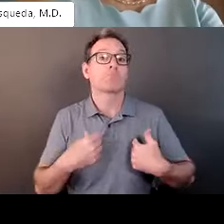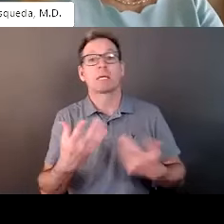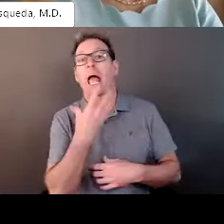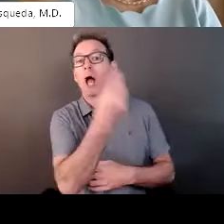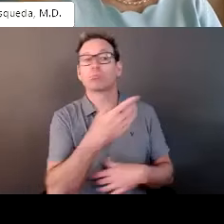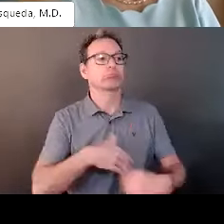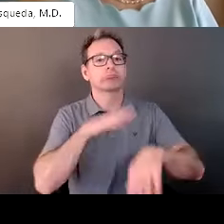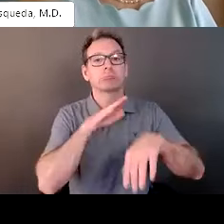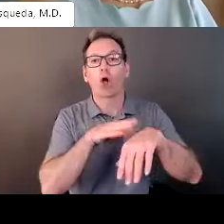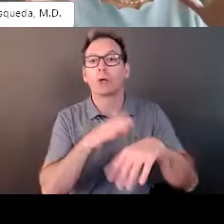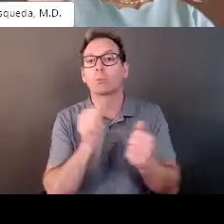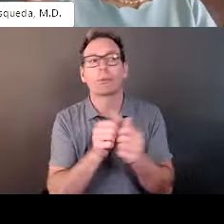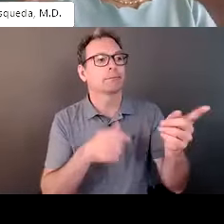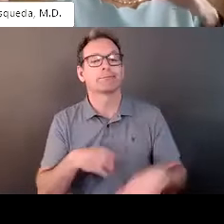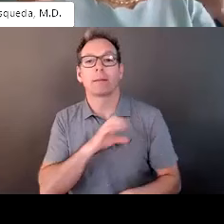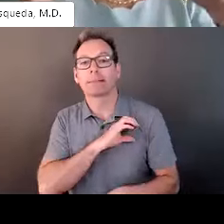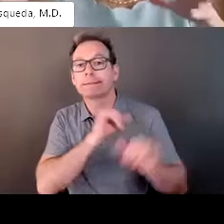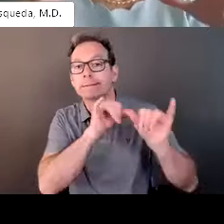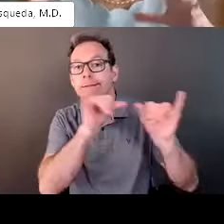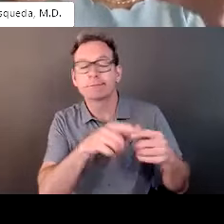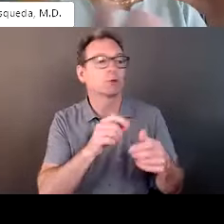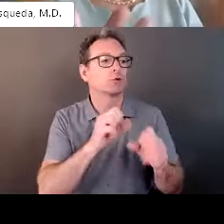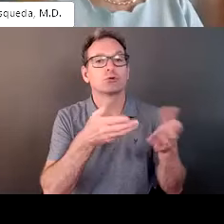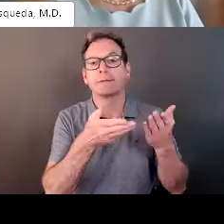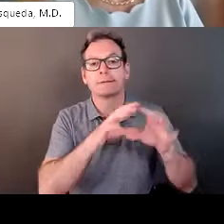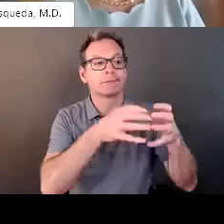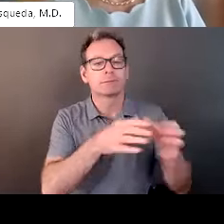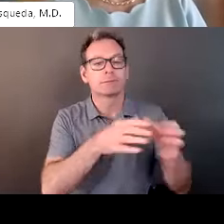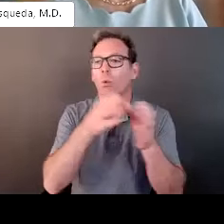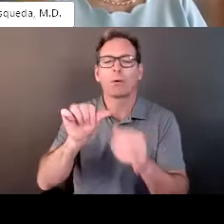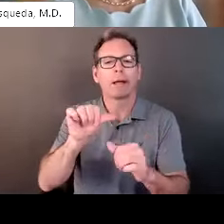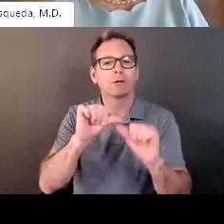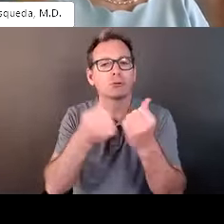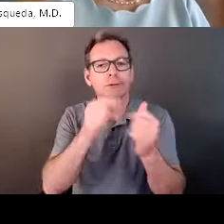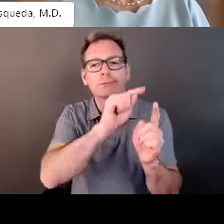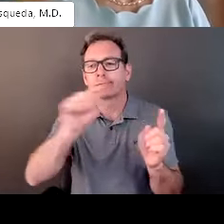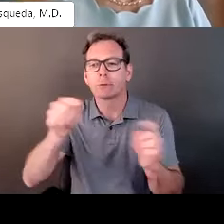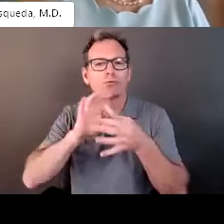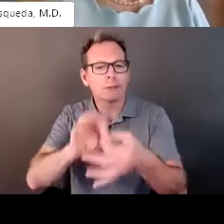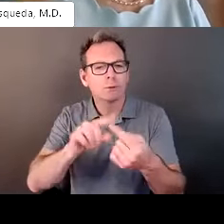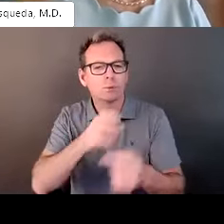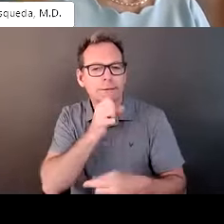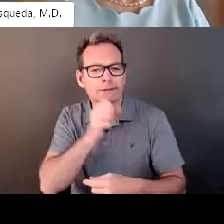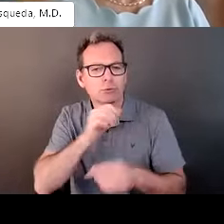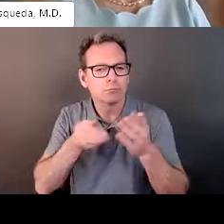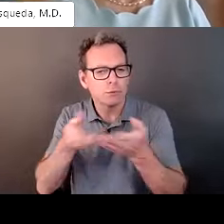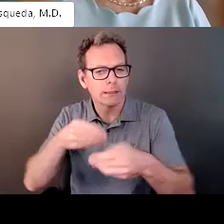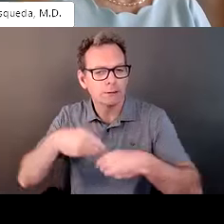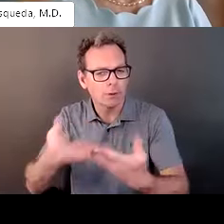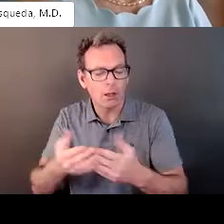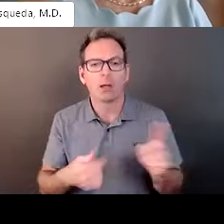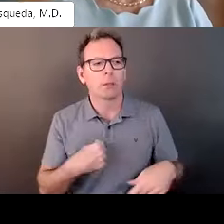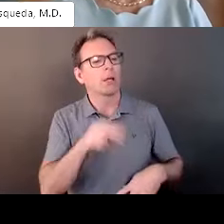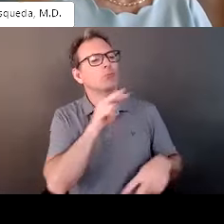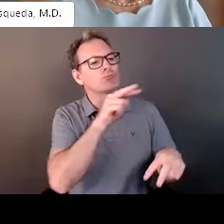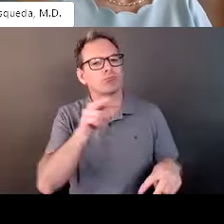police, etc., I generally want to understand these contextual factors when we're trying to figure out if abuse or neglect might